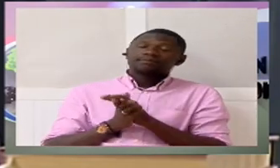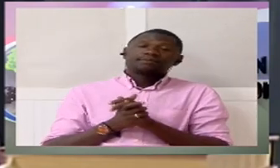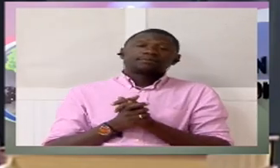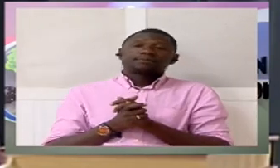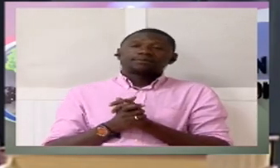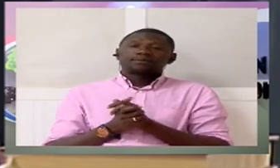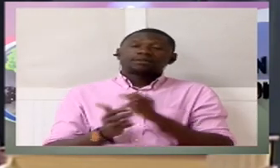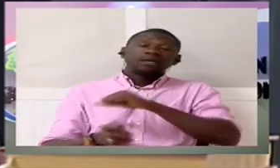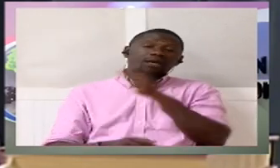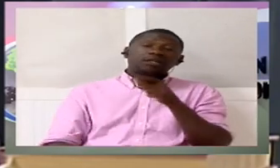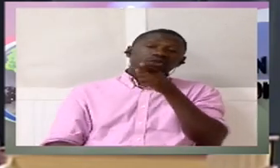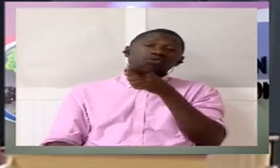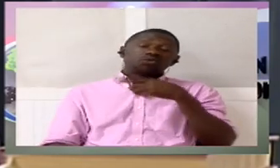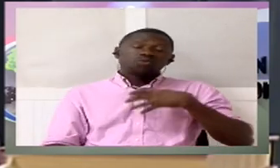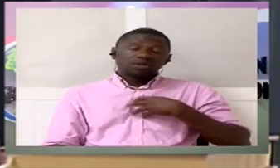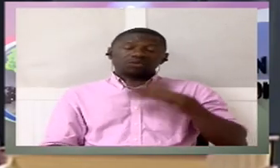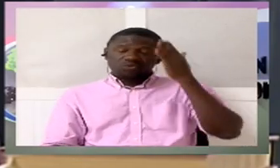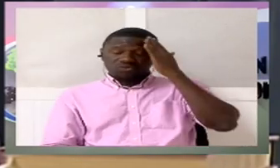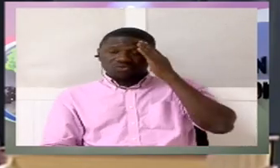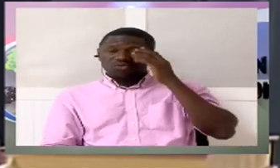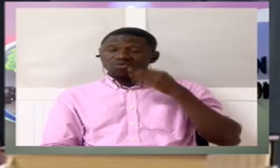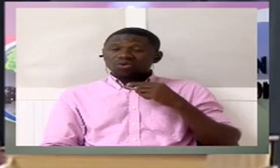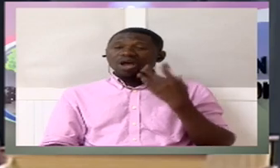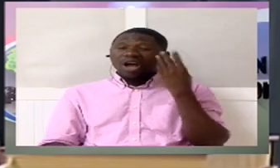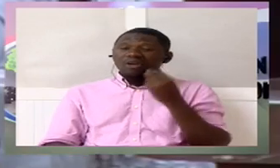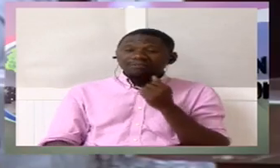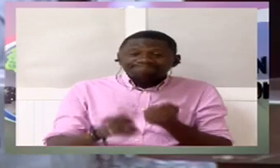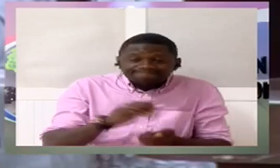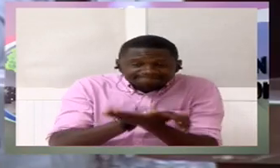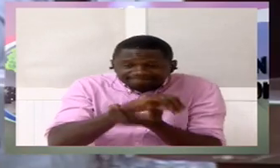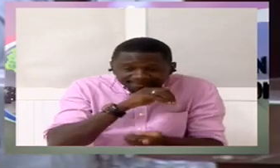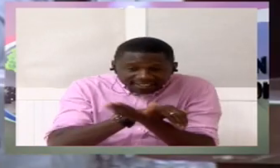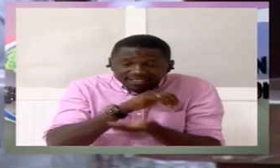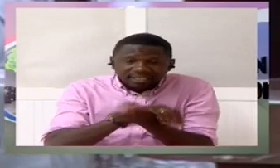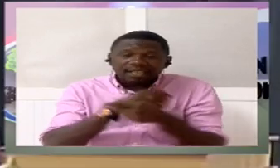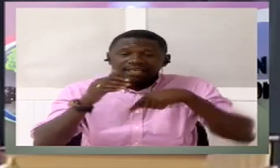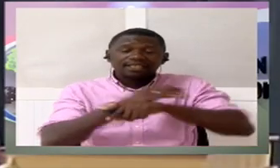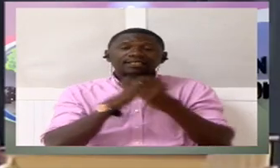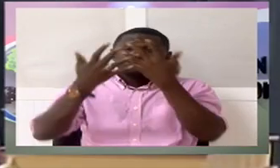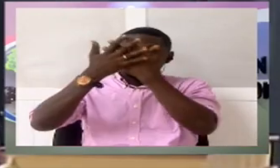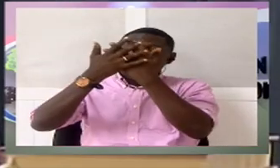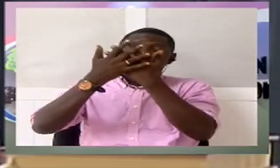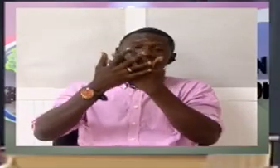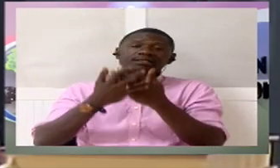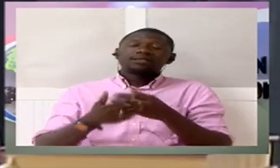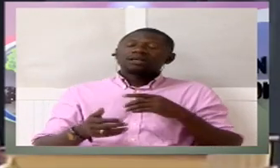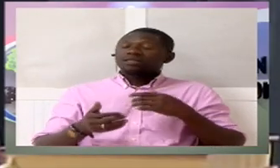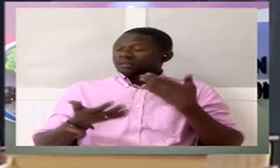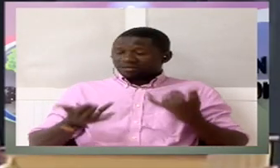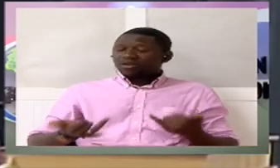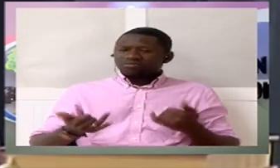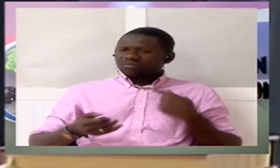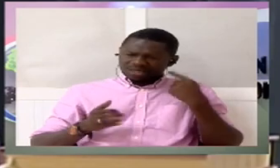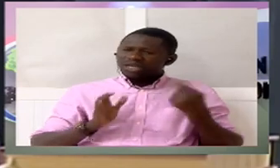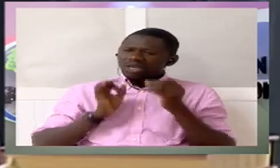trafficking. And since it's the trafficking that you want to know whether it is in existence, already established, which I already